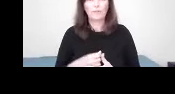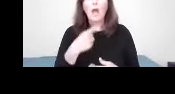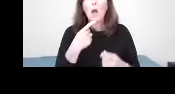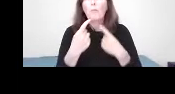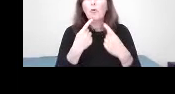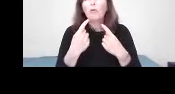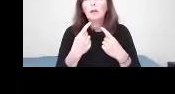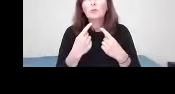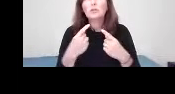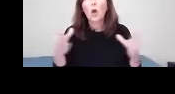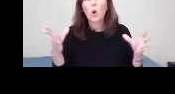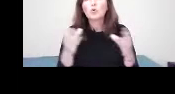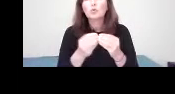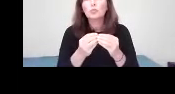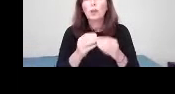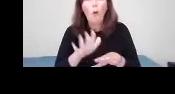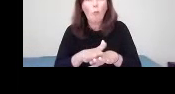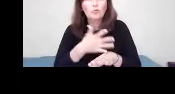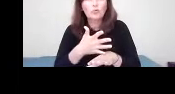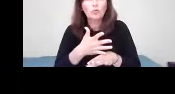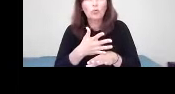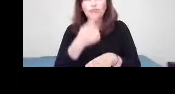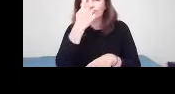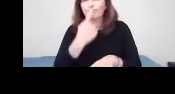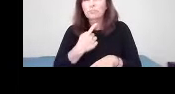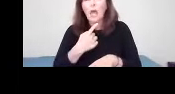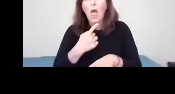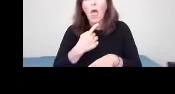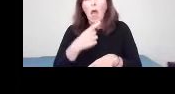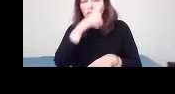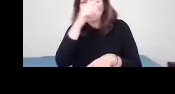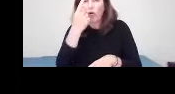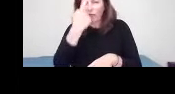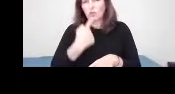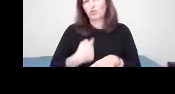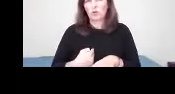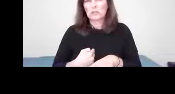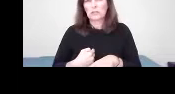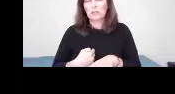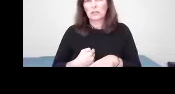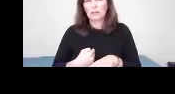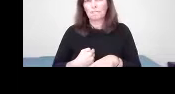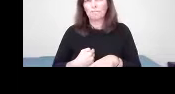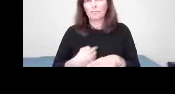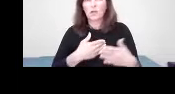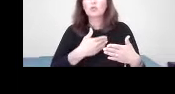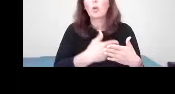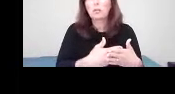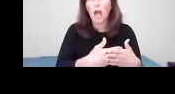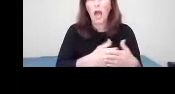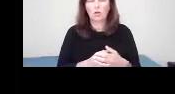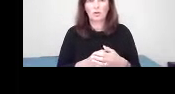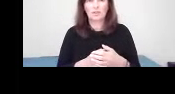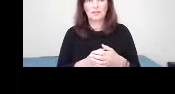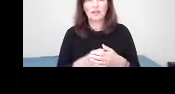about respect for diversity, and they are talking about solidarity. And this is a little bit interesting situation